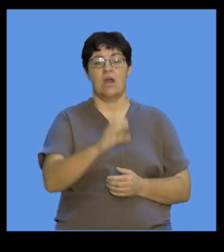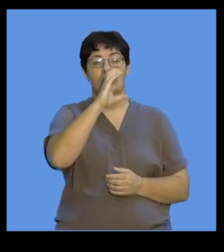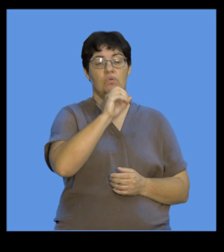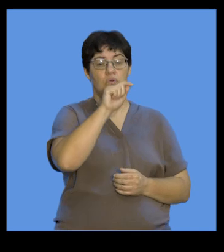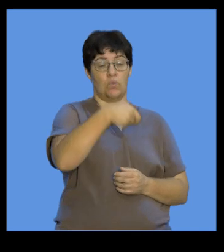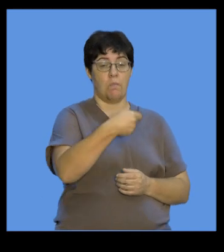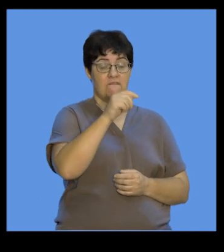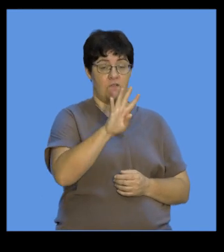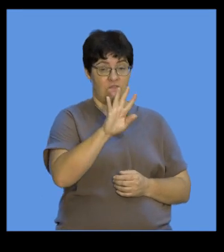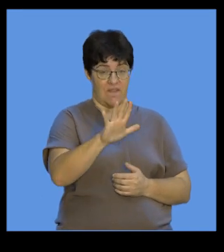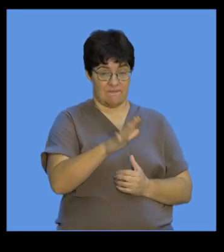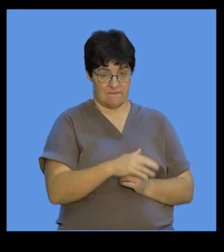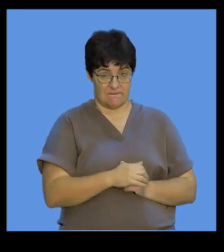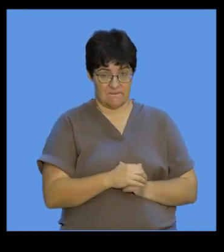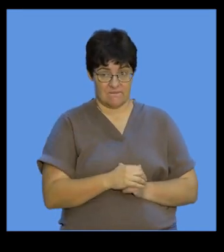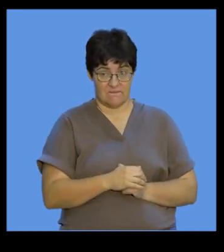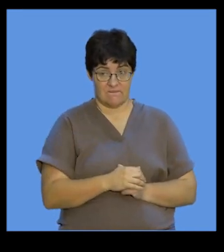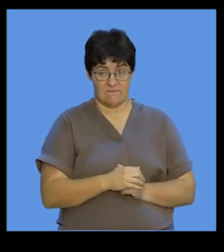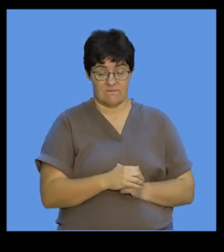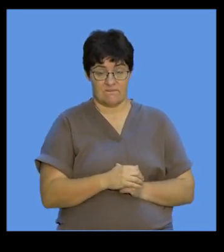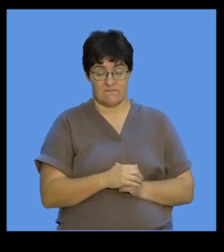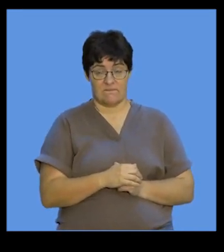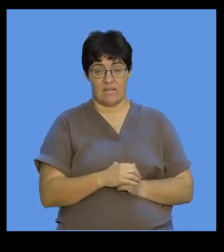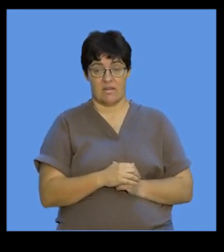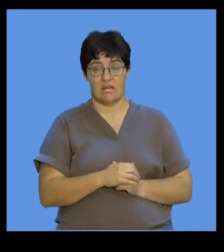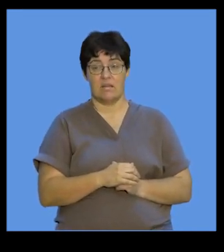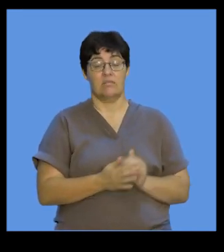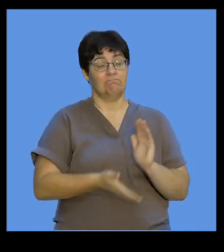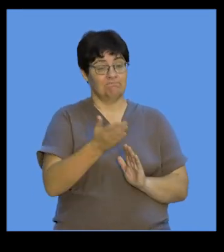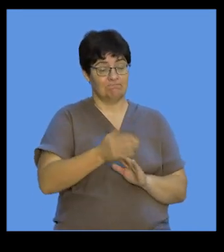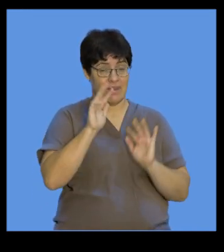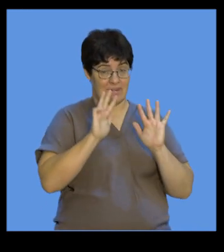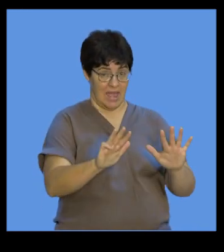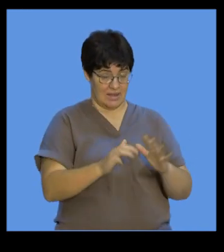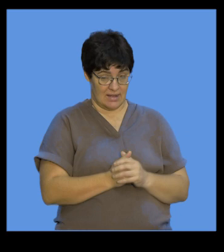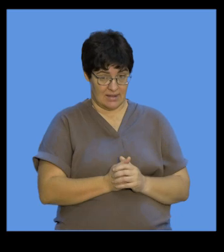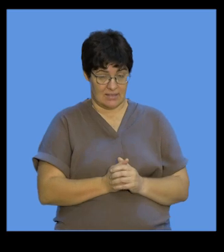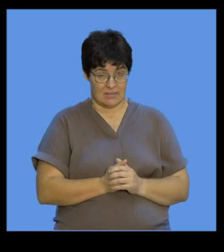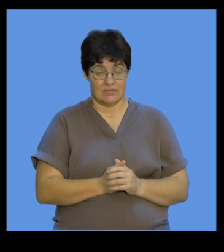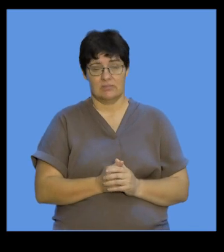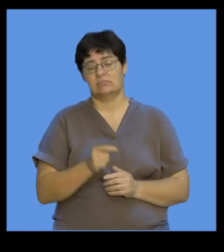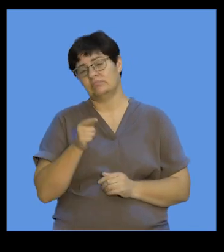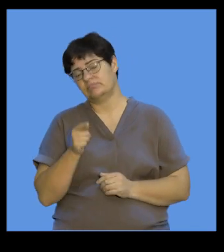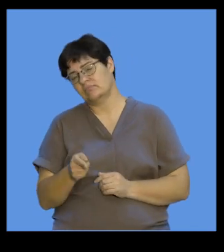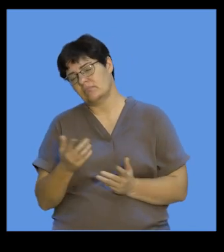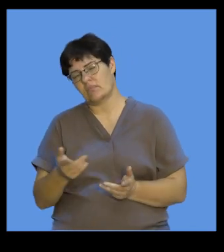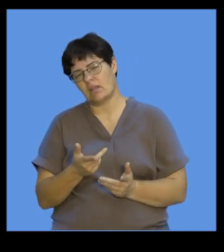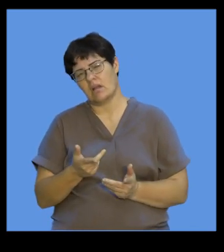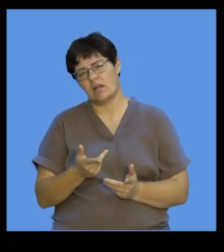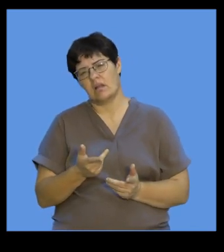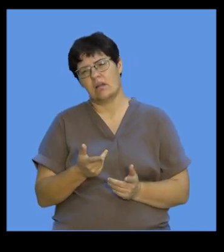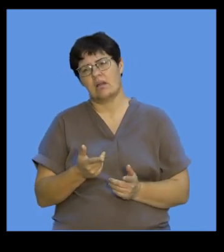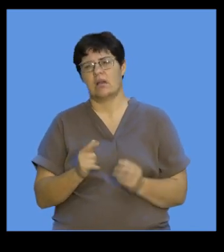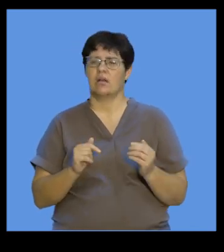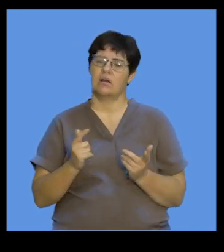0.45, going at 9. The container was 0.2